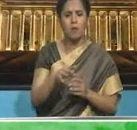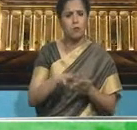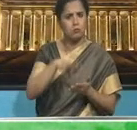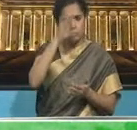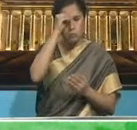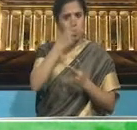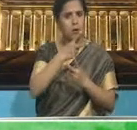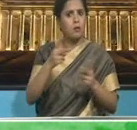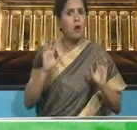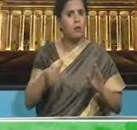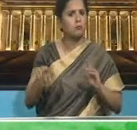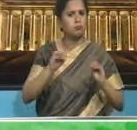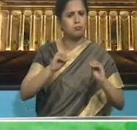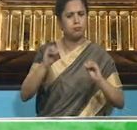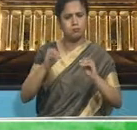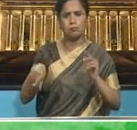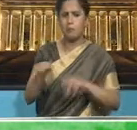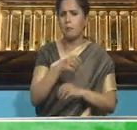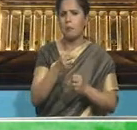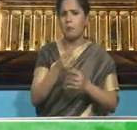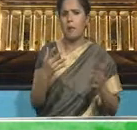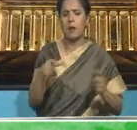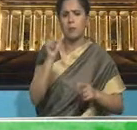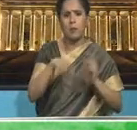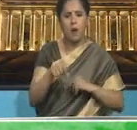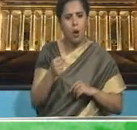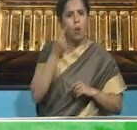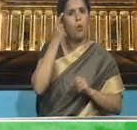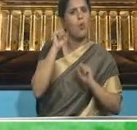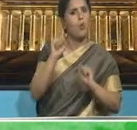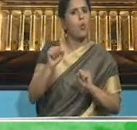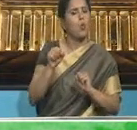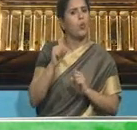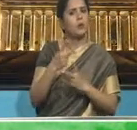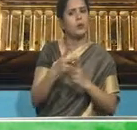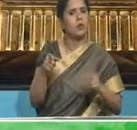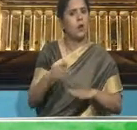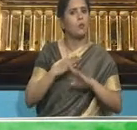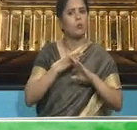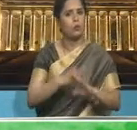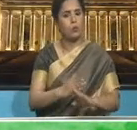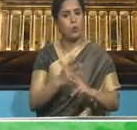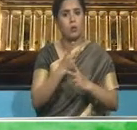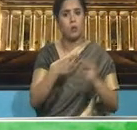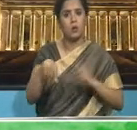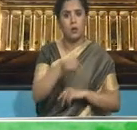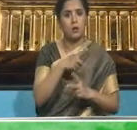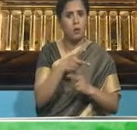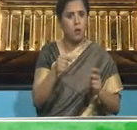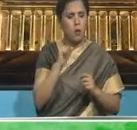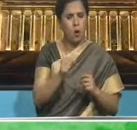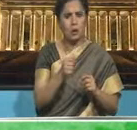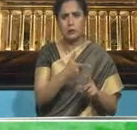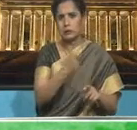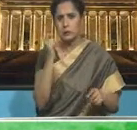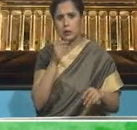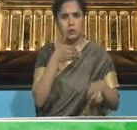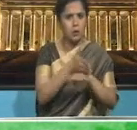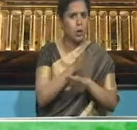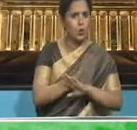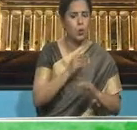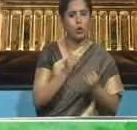lessons to offer in many areas, ranging from protecting the environment to making